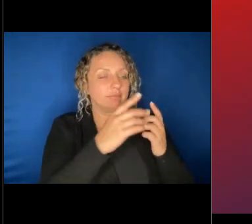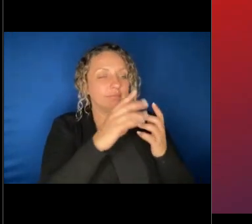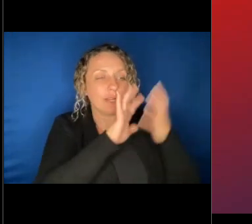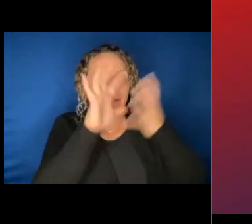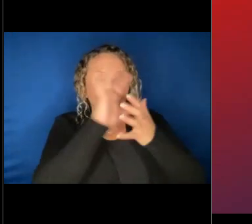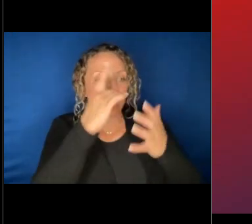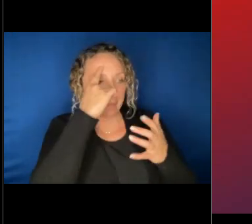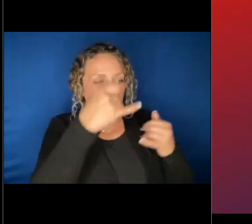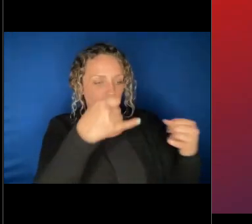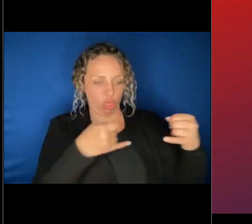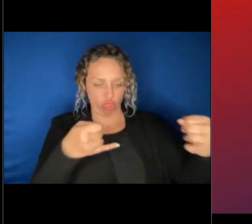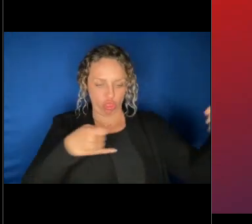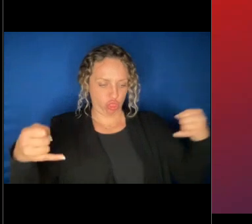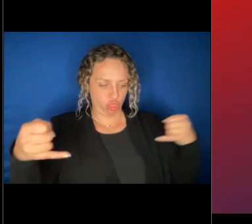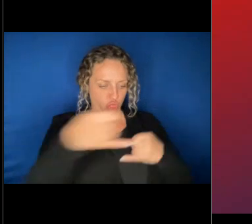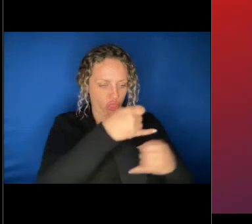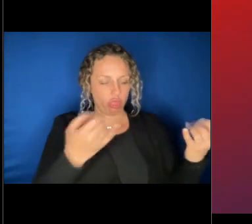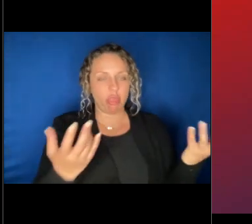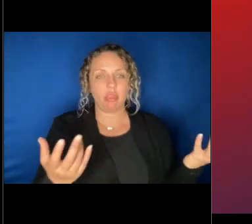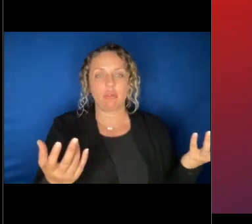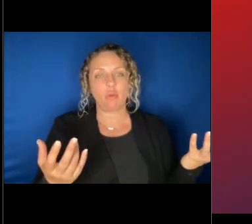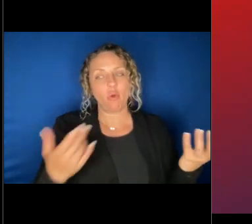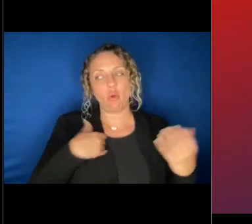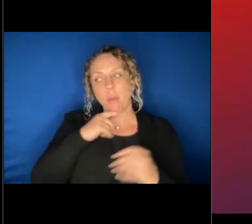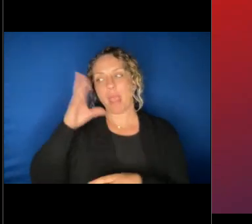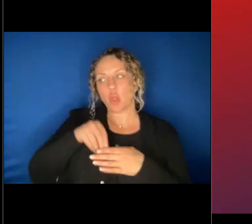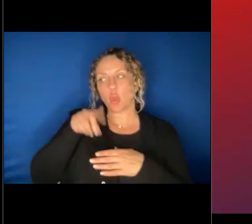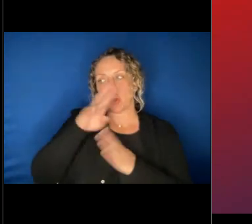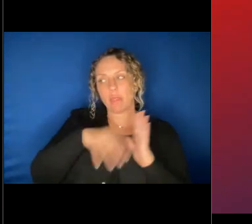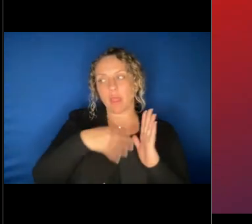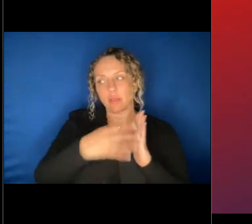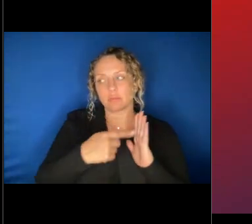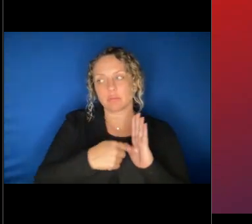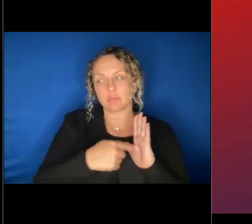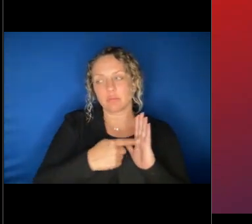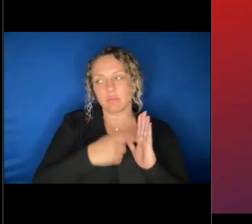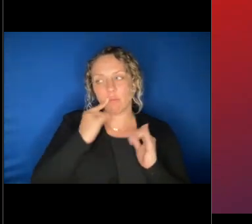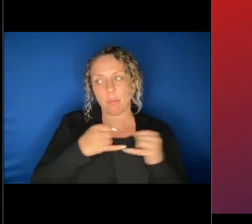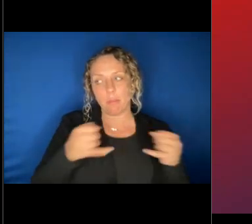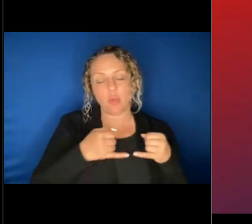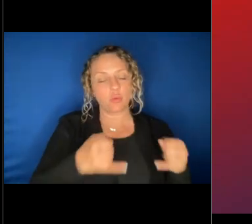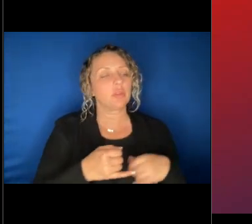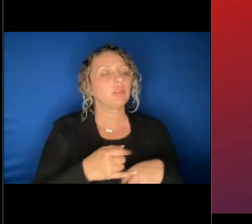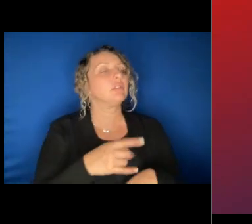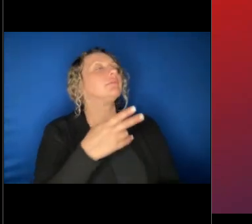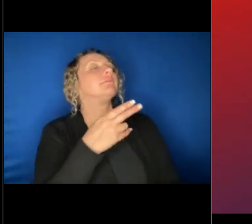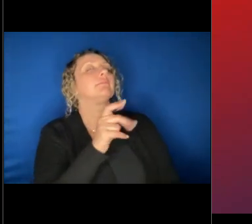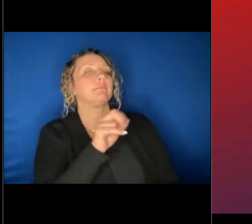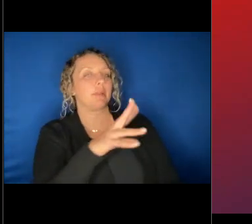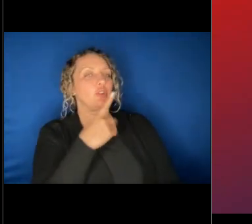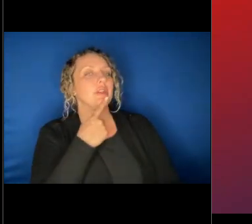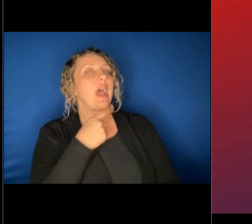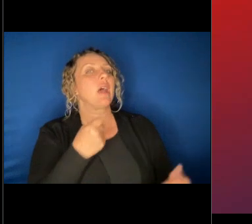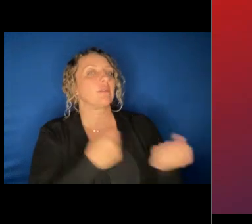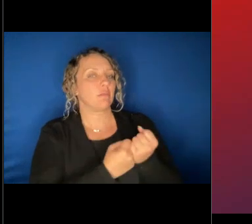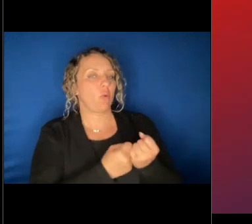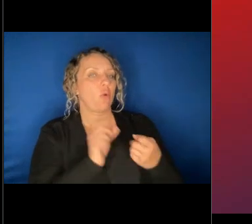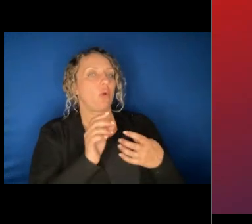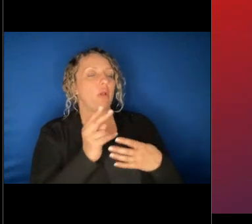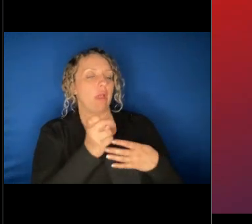table. Thank you so much. As for me, I wholeheartedly support Commissioner Hay. Option 1, if we recall